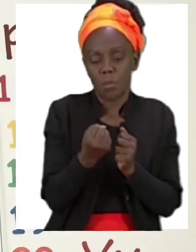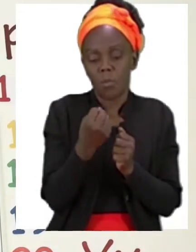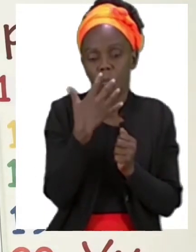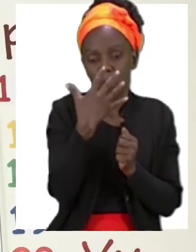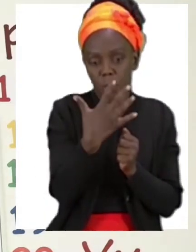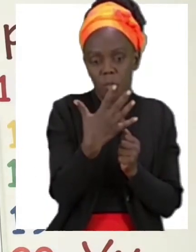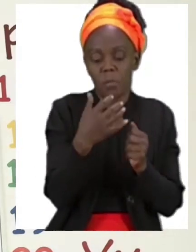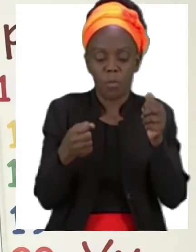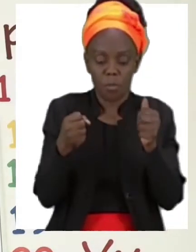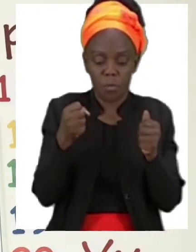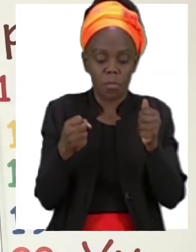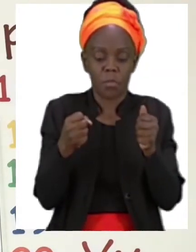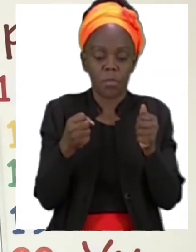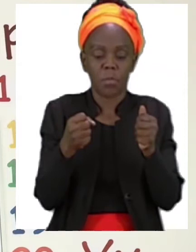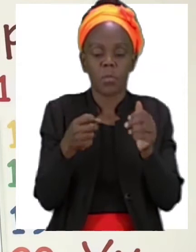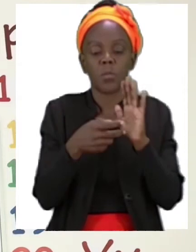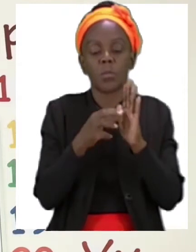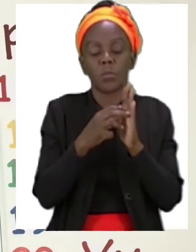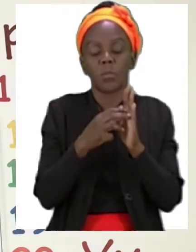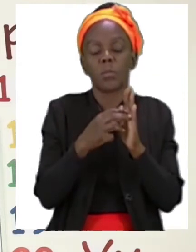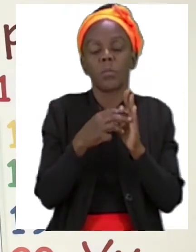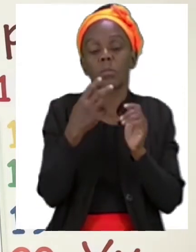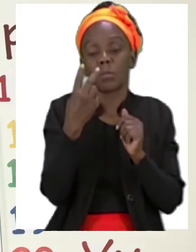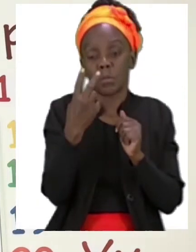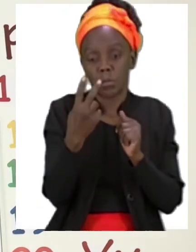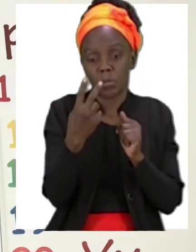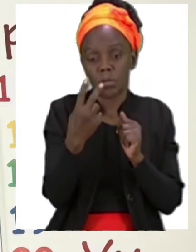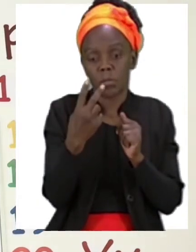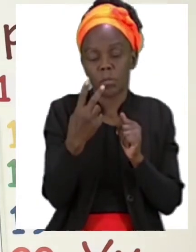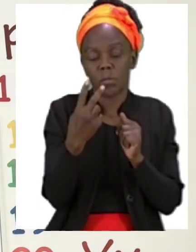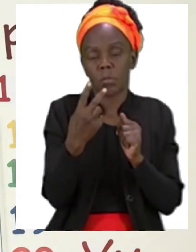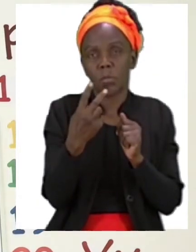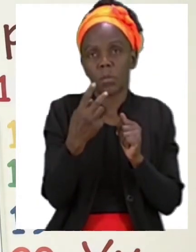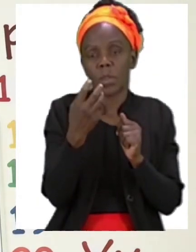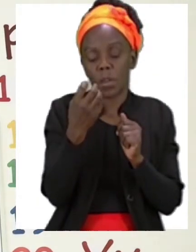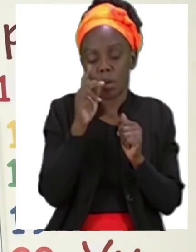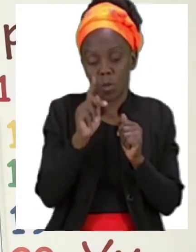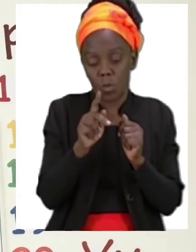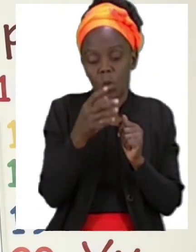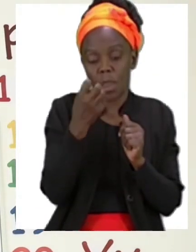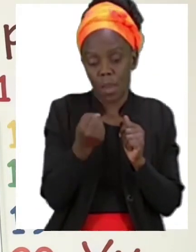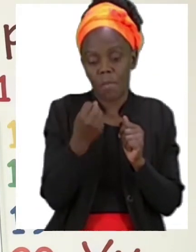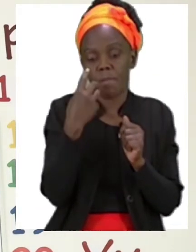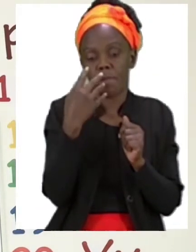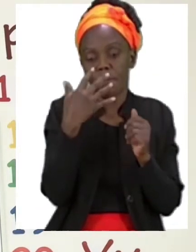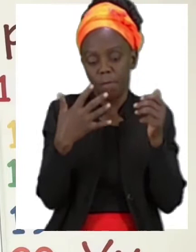means the second son also has 5. 1, 2, 3, 4,